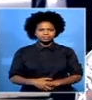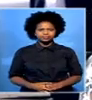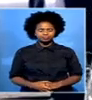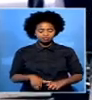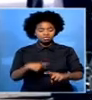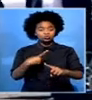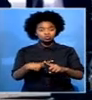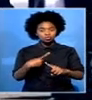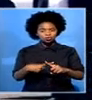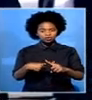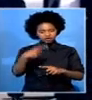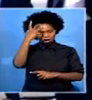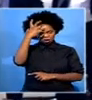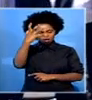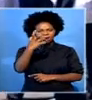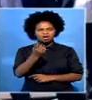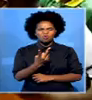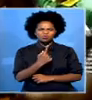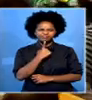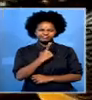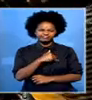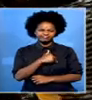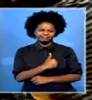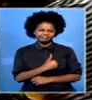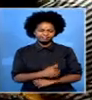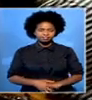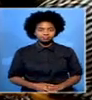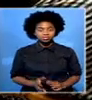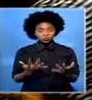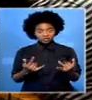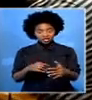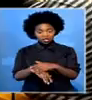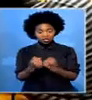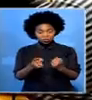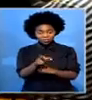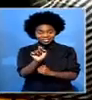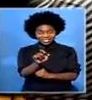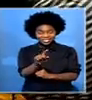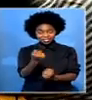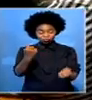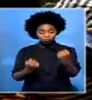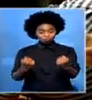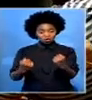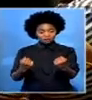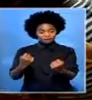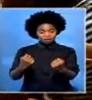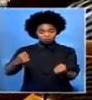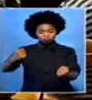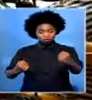AmaXhosa Royal House has also expressed his sadness. In court today, the man behind the wheel of the